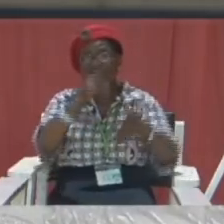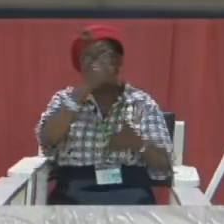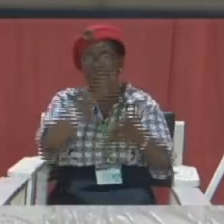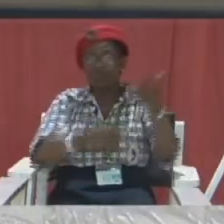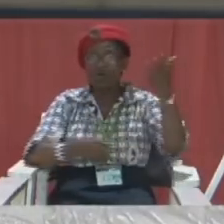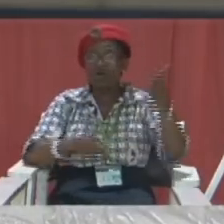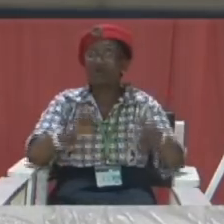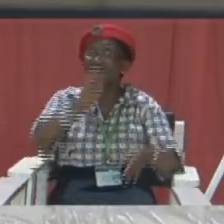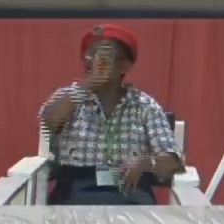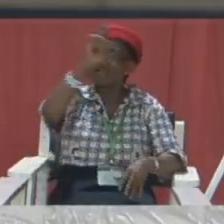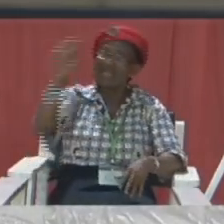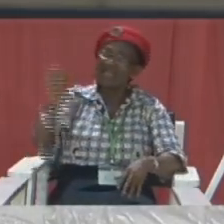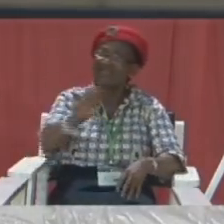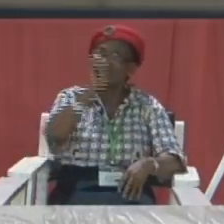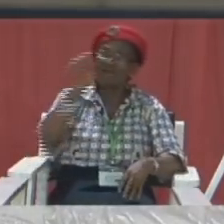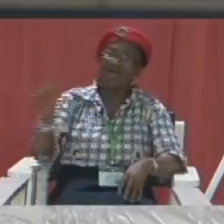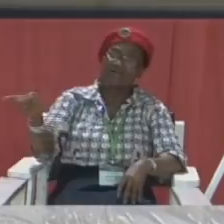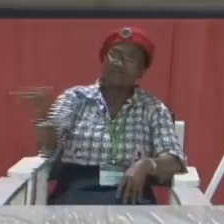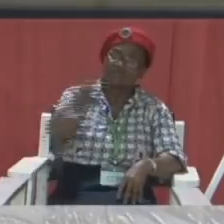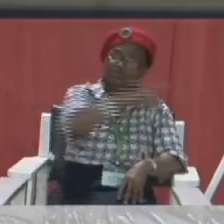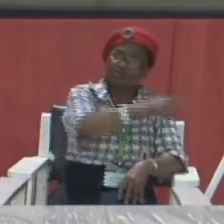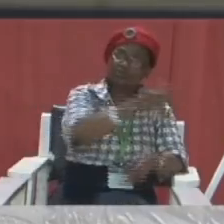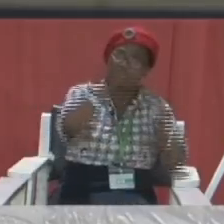your personal request.